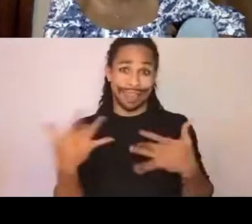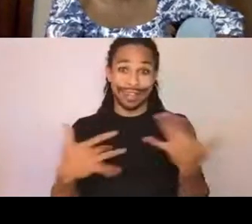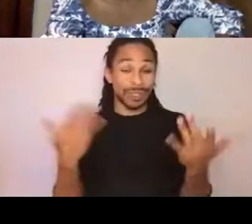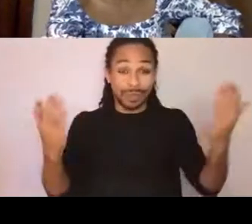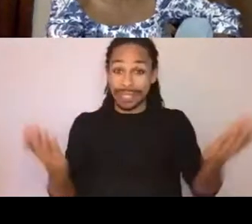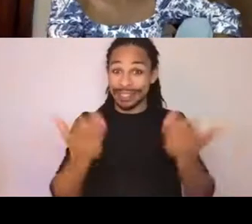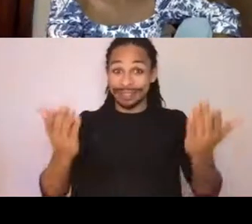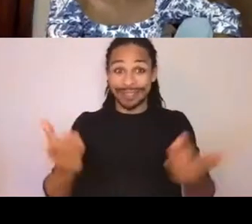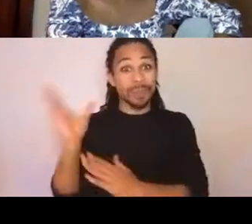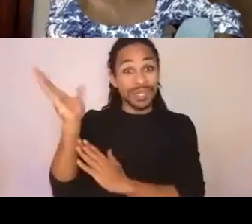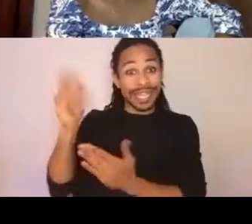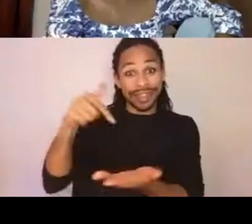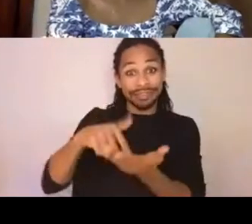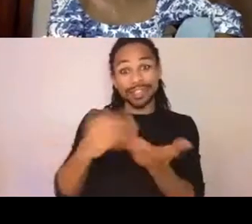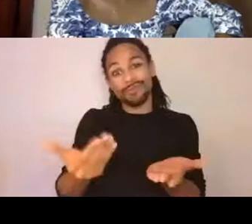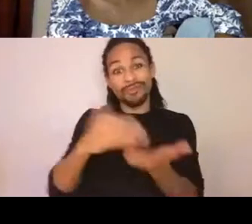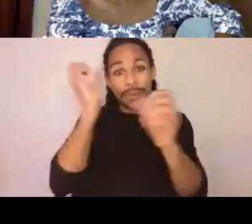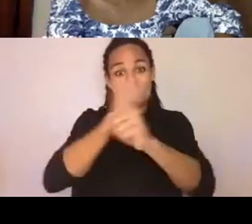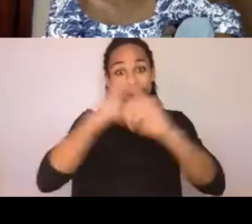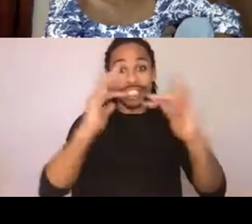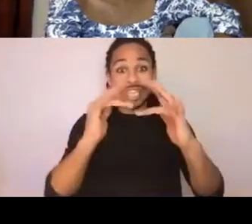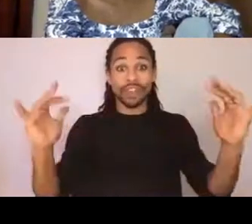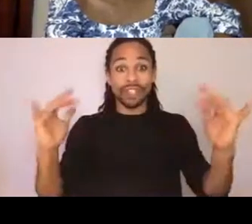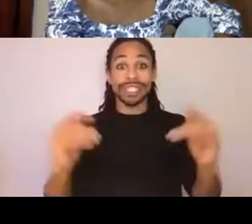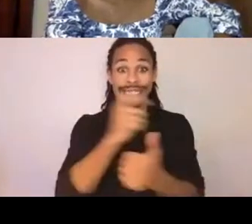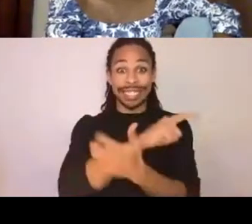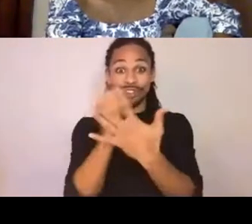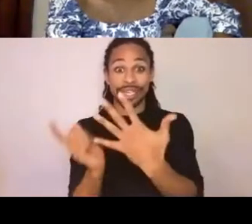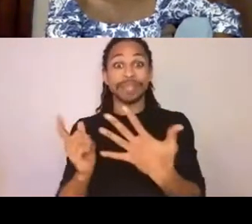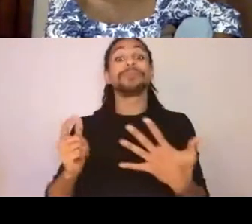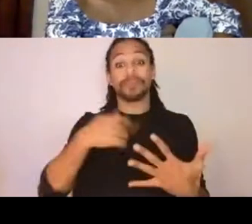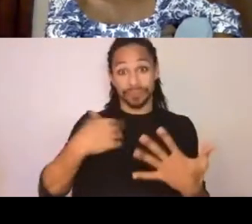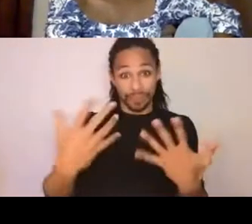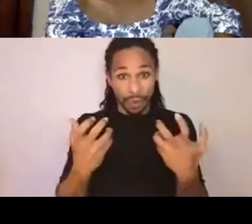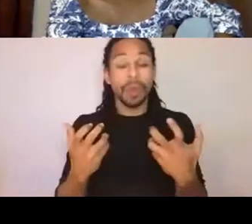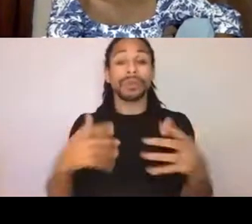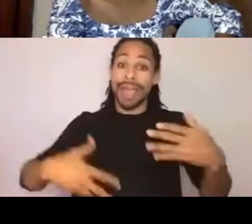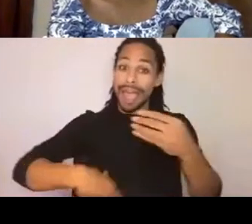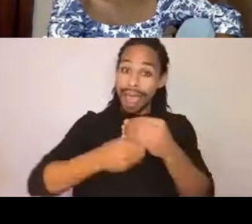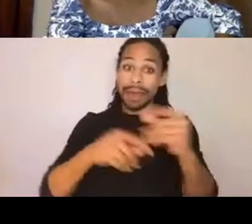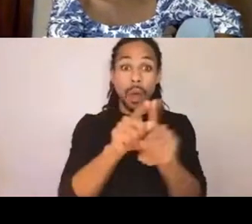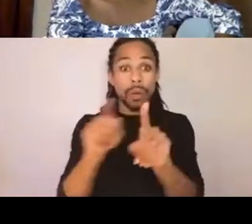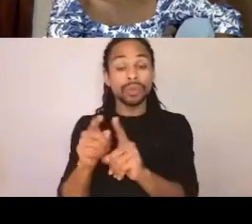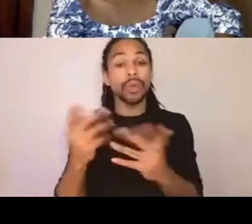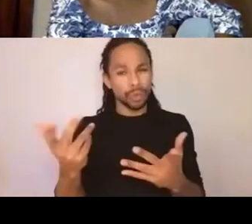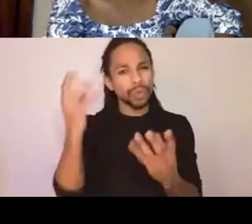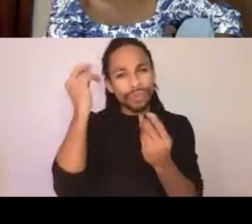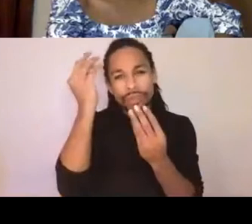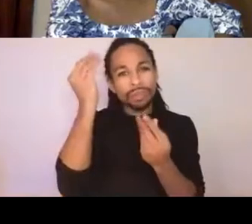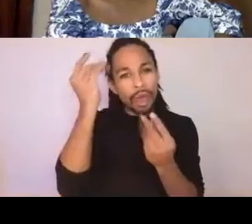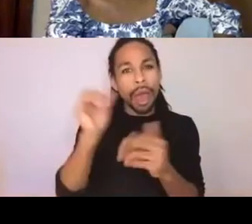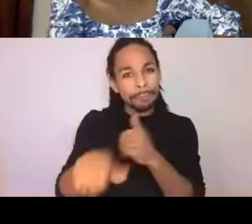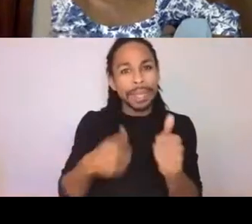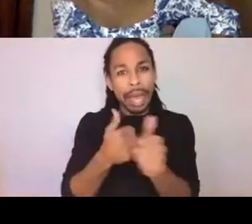presenting this Reimagining Diversity series. And I'm just gonna add a little bit to the thought, the genesis behind this